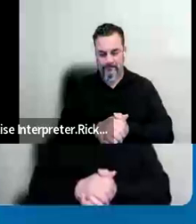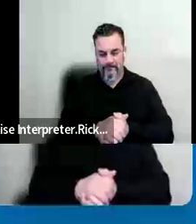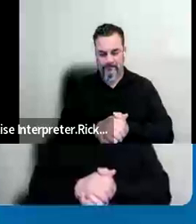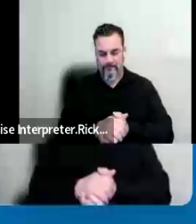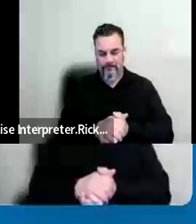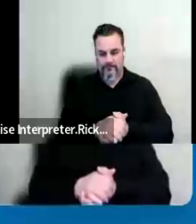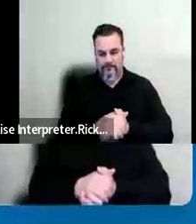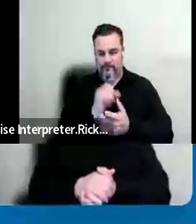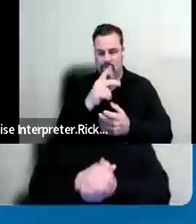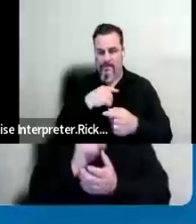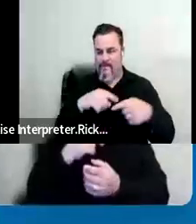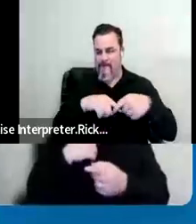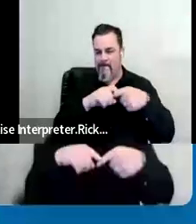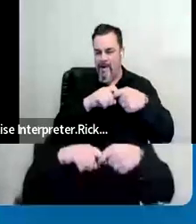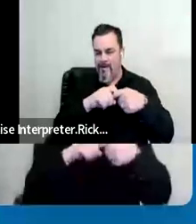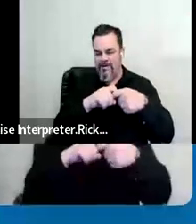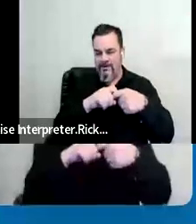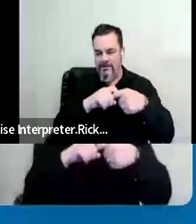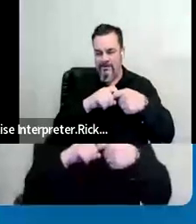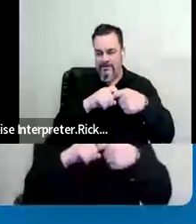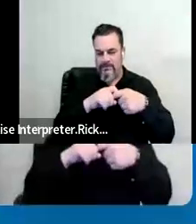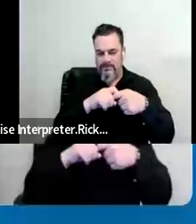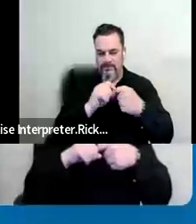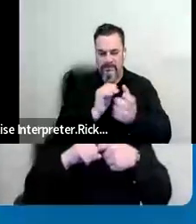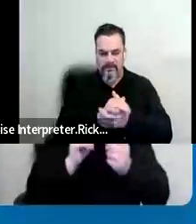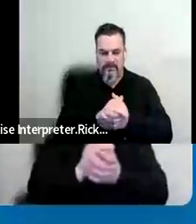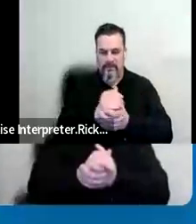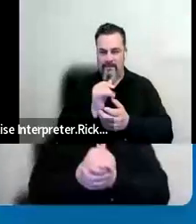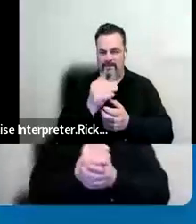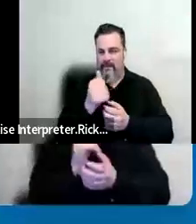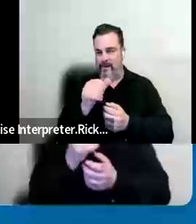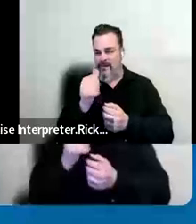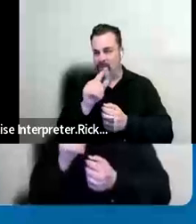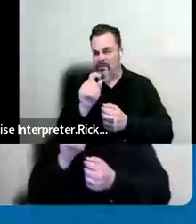All right, I'm going to pause there if there's any other questions.